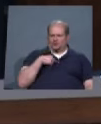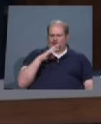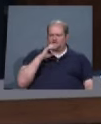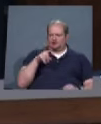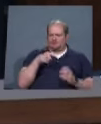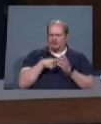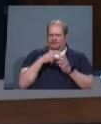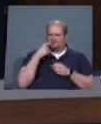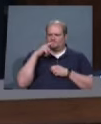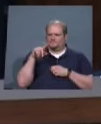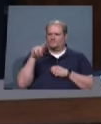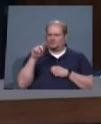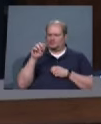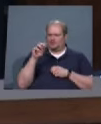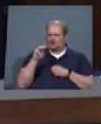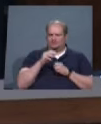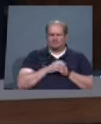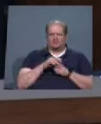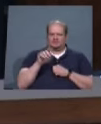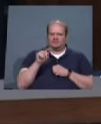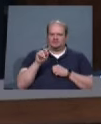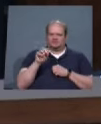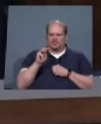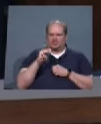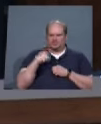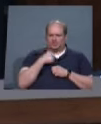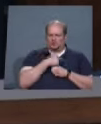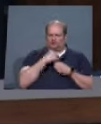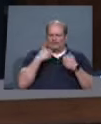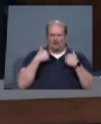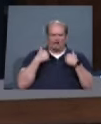is for Tom. Tom, we have